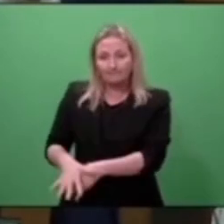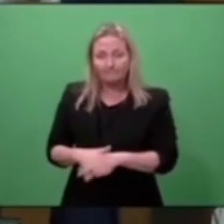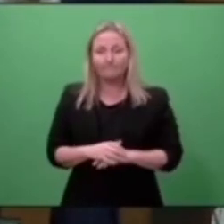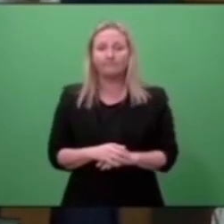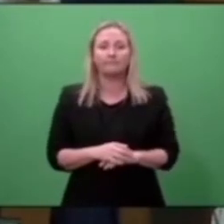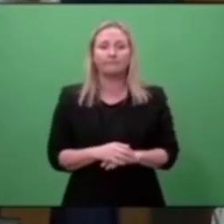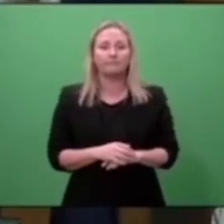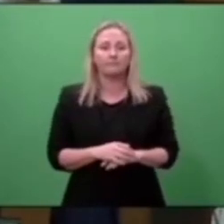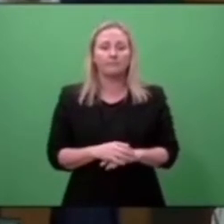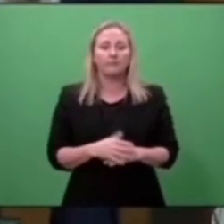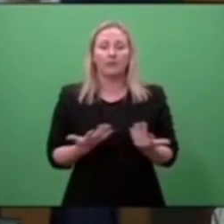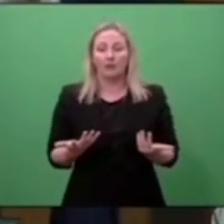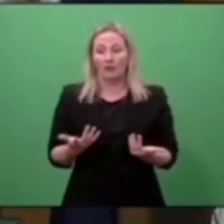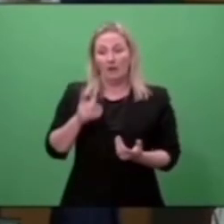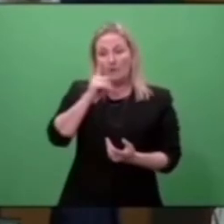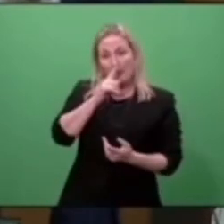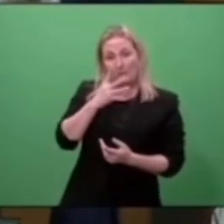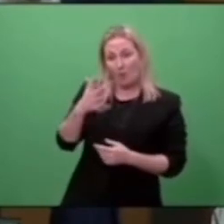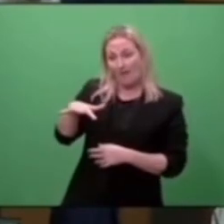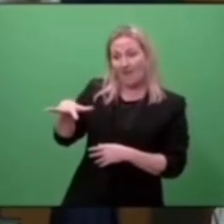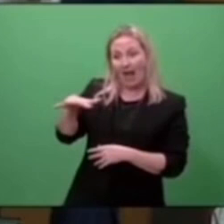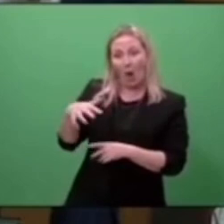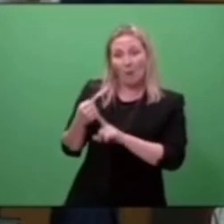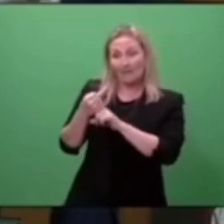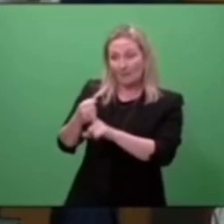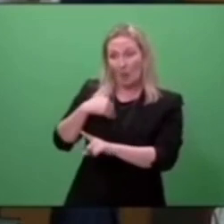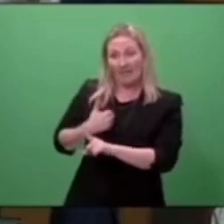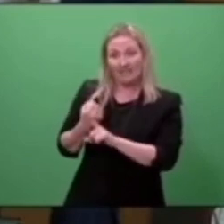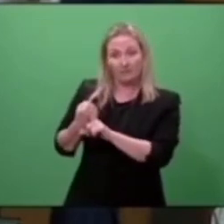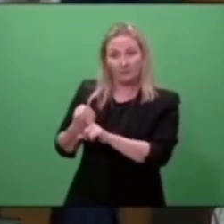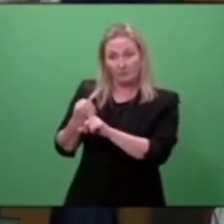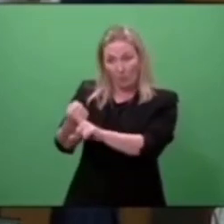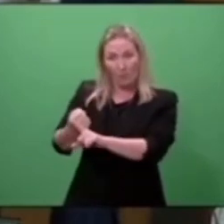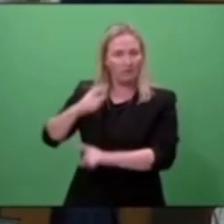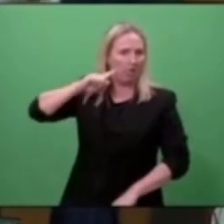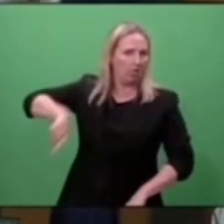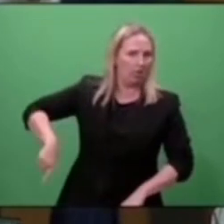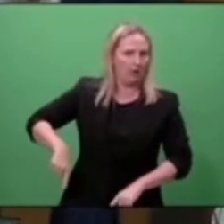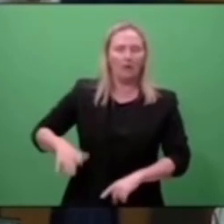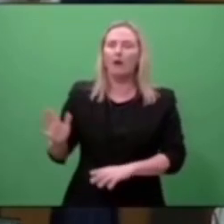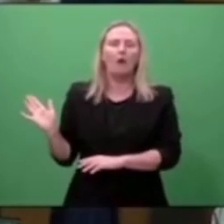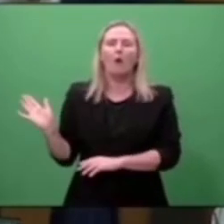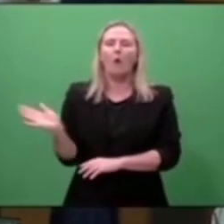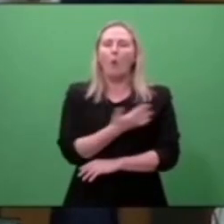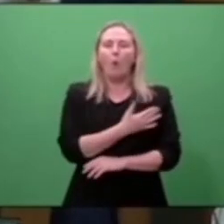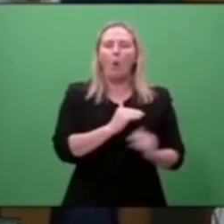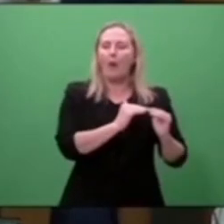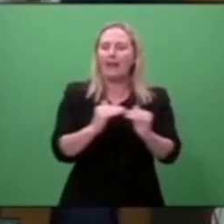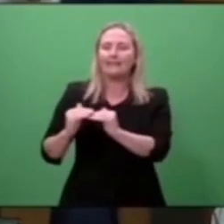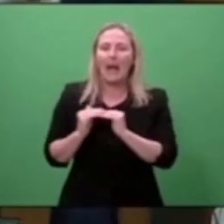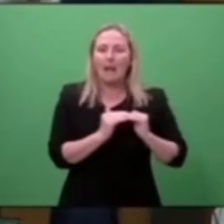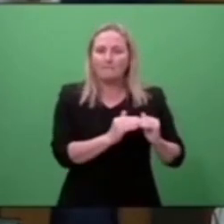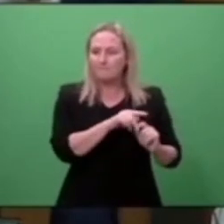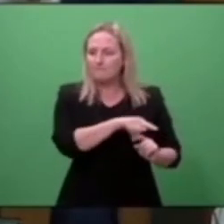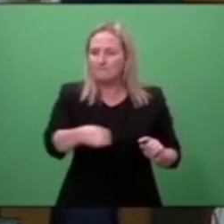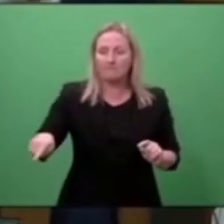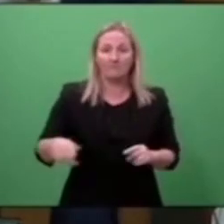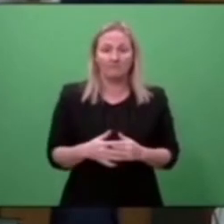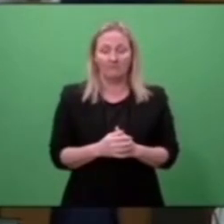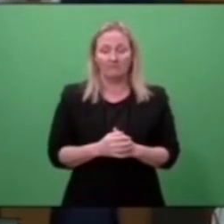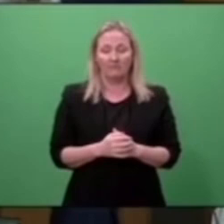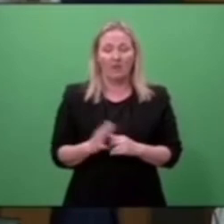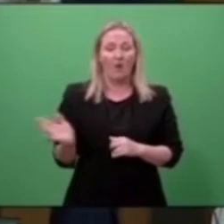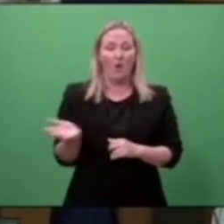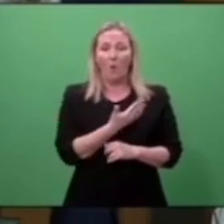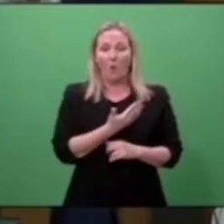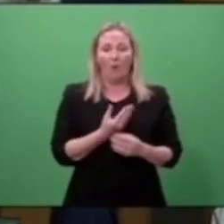need support, all had one thing in common. They devalued and dehumanised children,